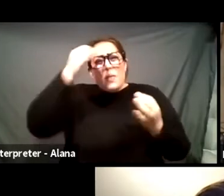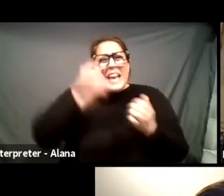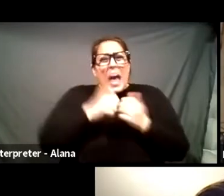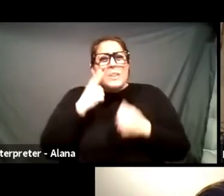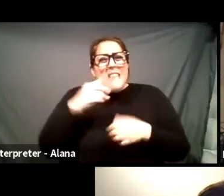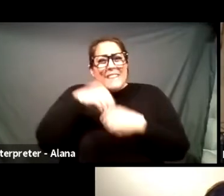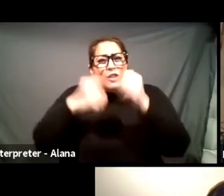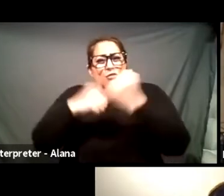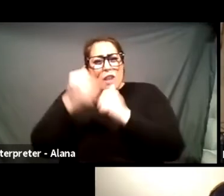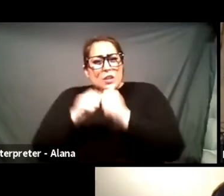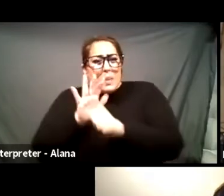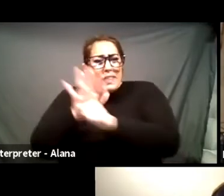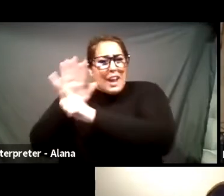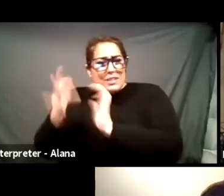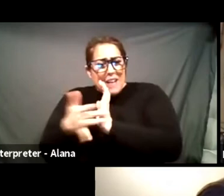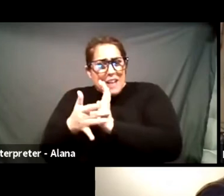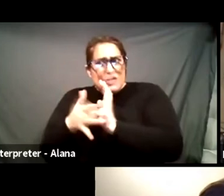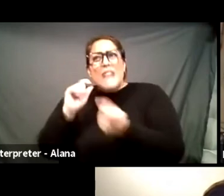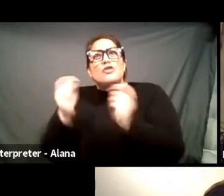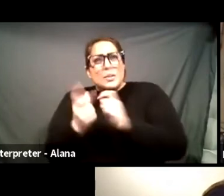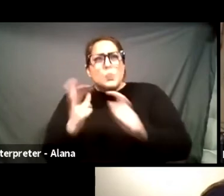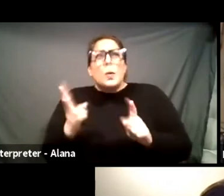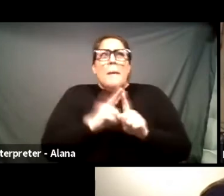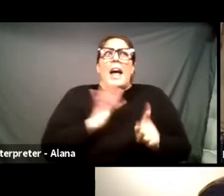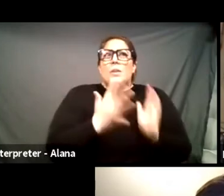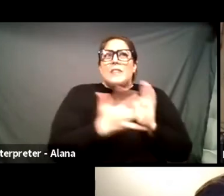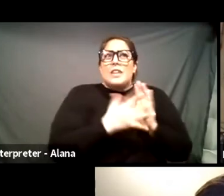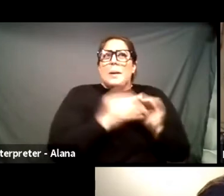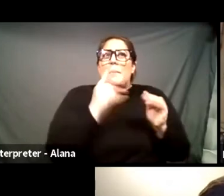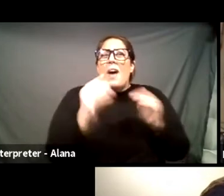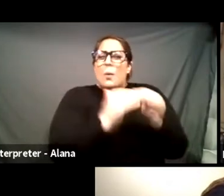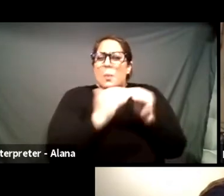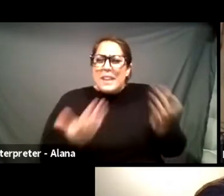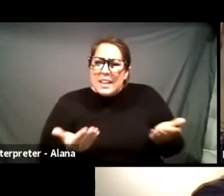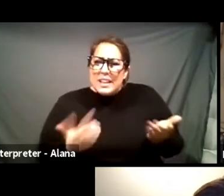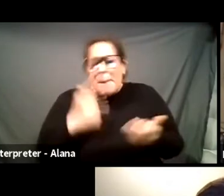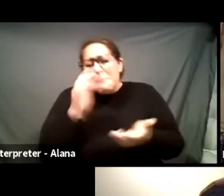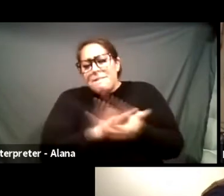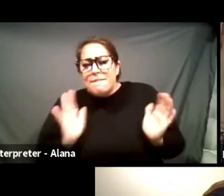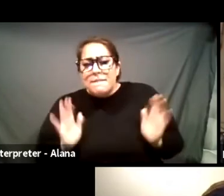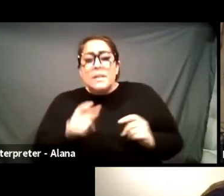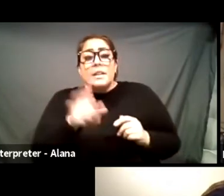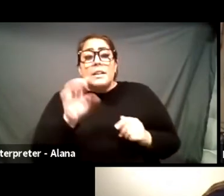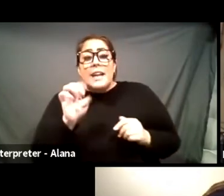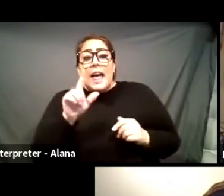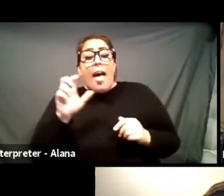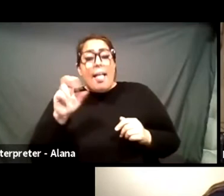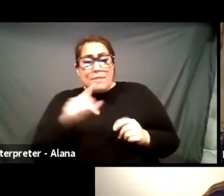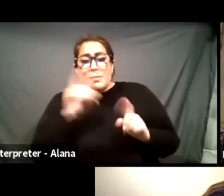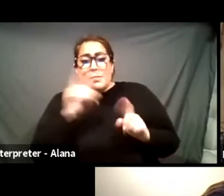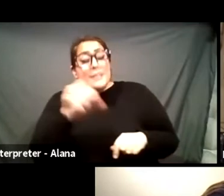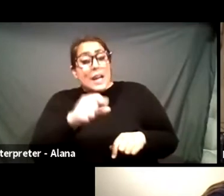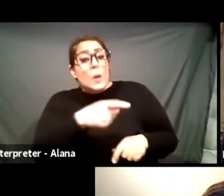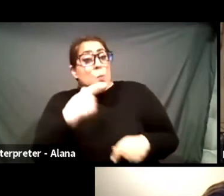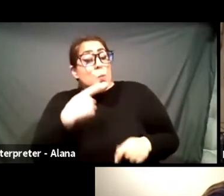behind a lot in some thinking that we close to, I believe. Yeah, and I guess through like the fact that you did